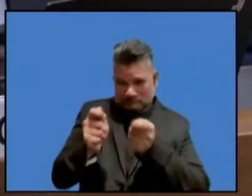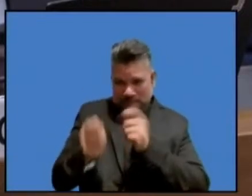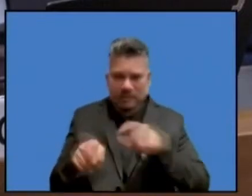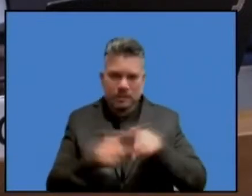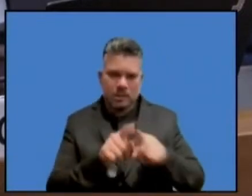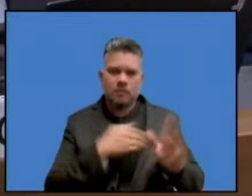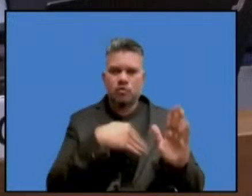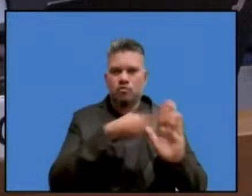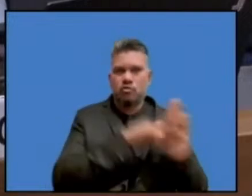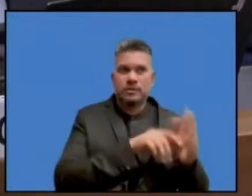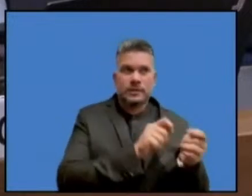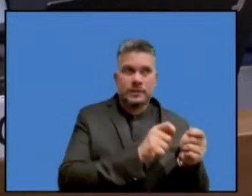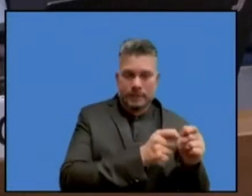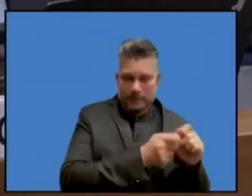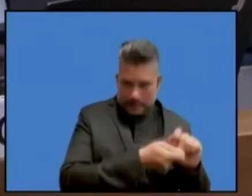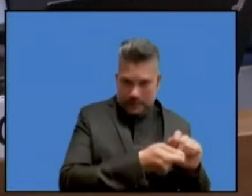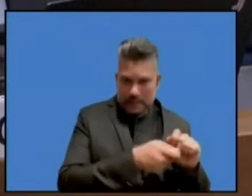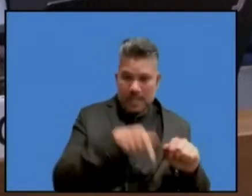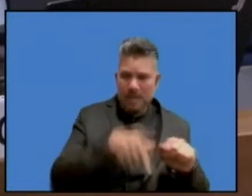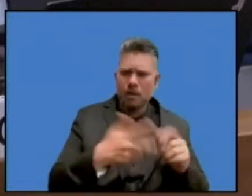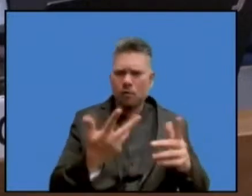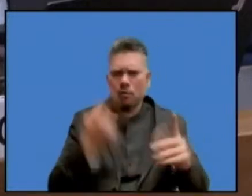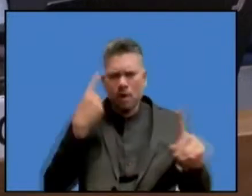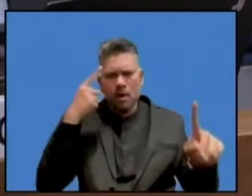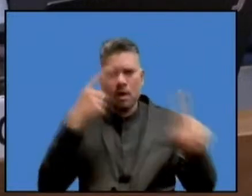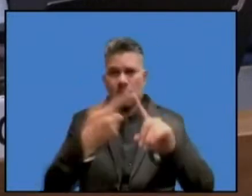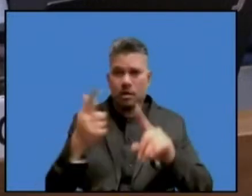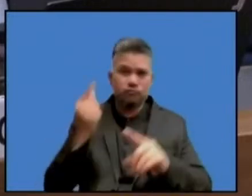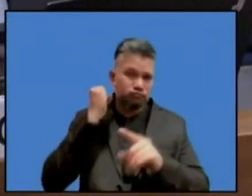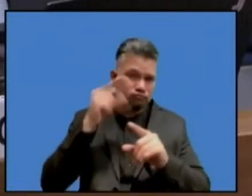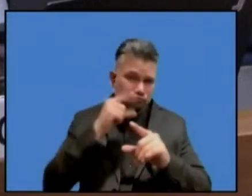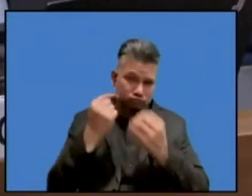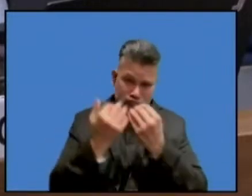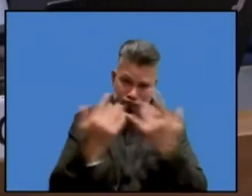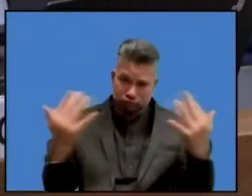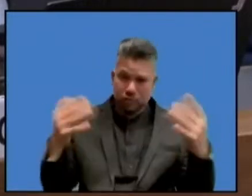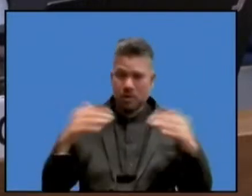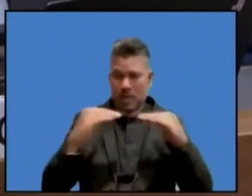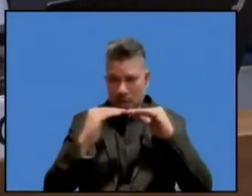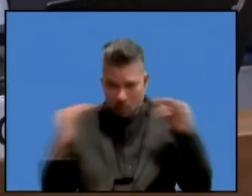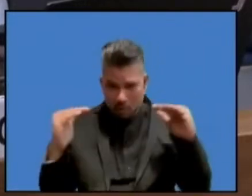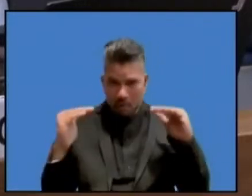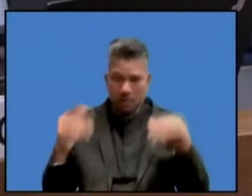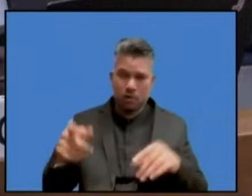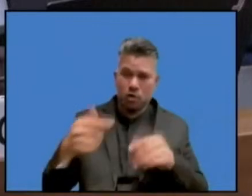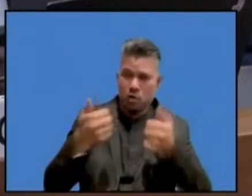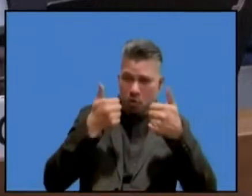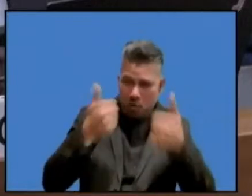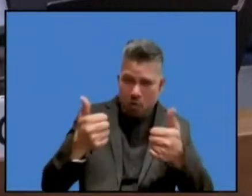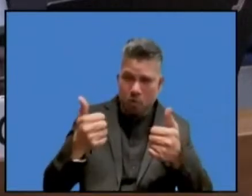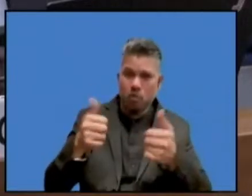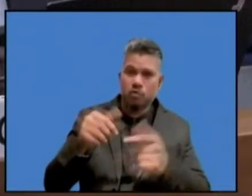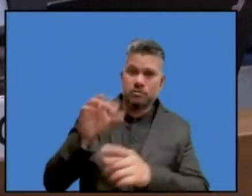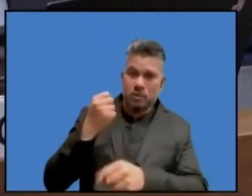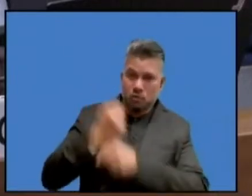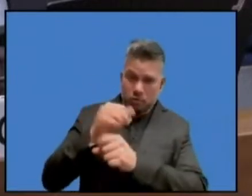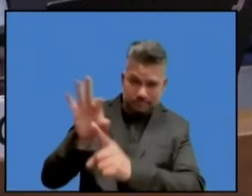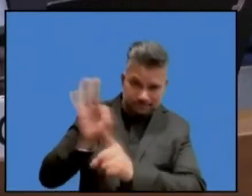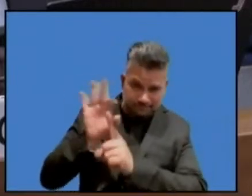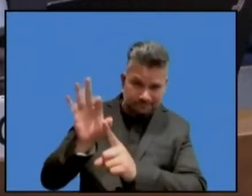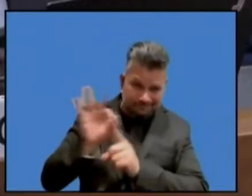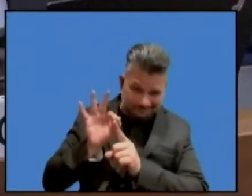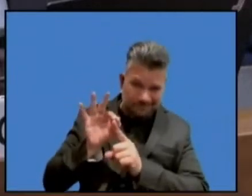emphasizes gender equality, ethical recruitment, and socio-economic empowerment of